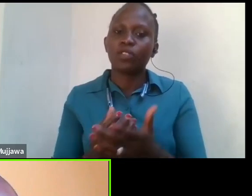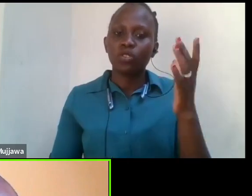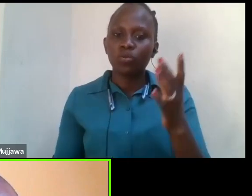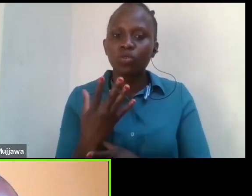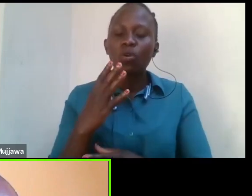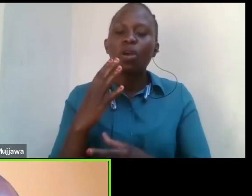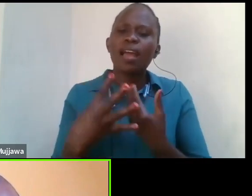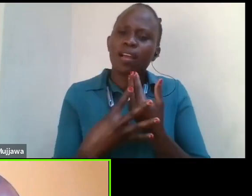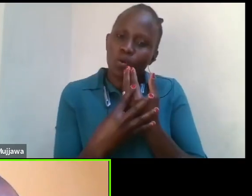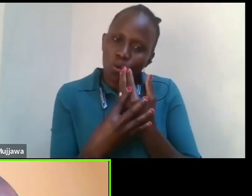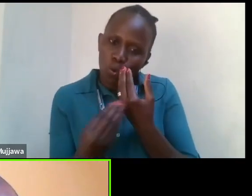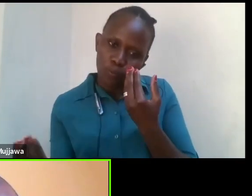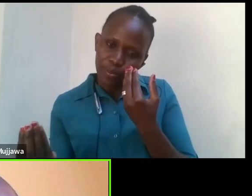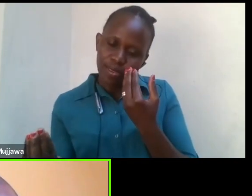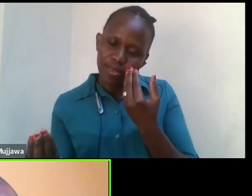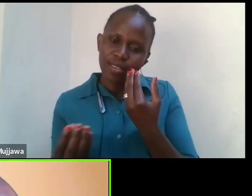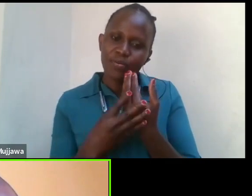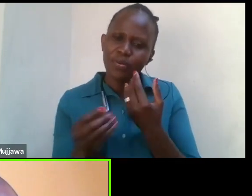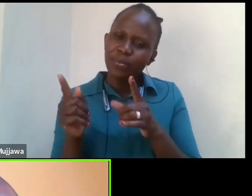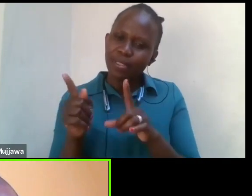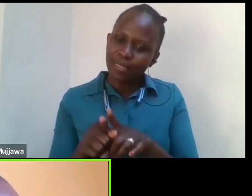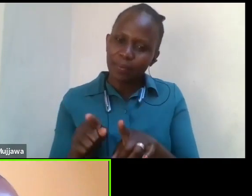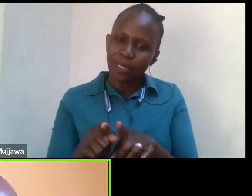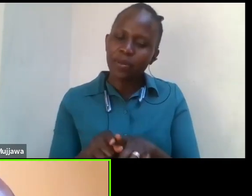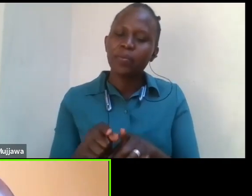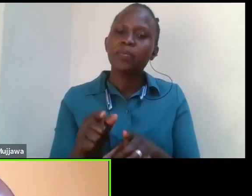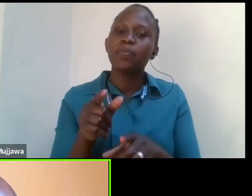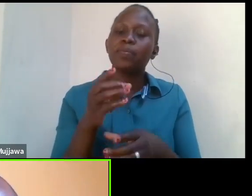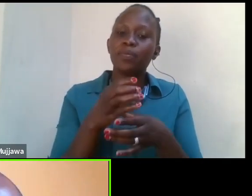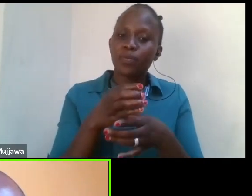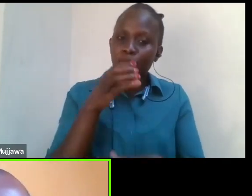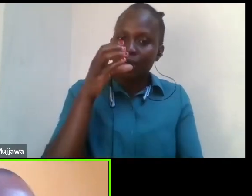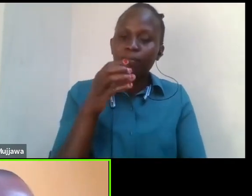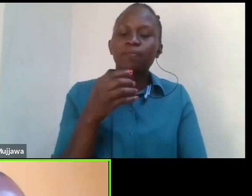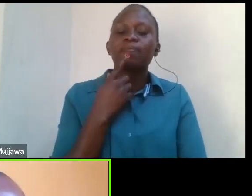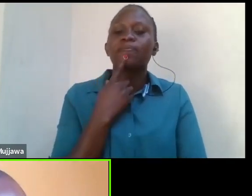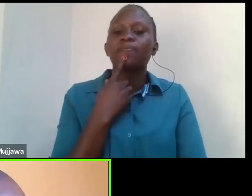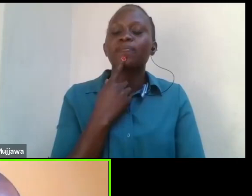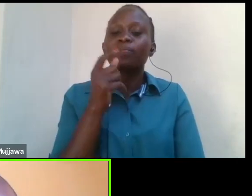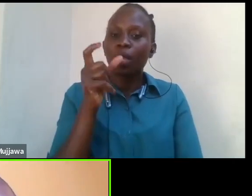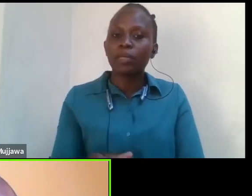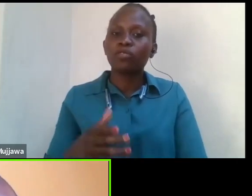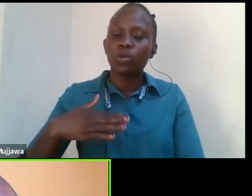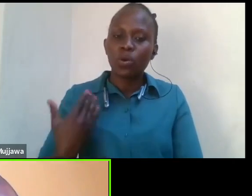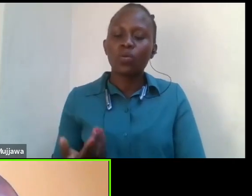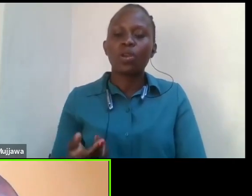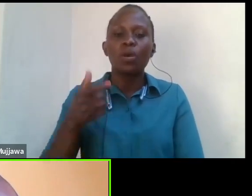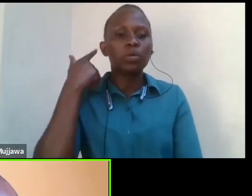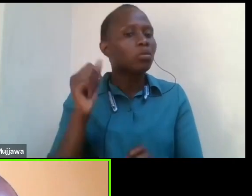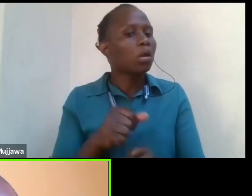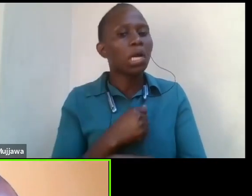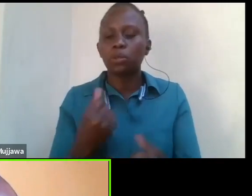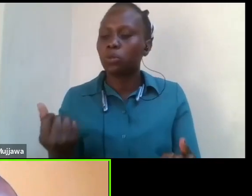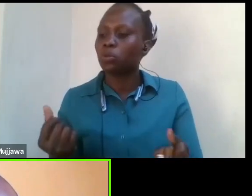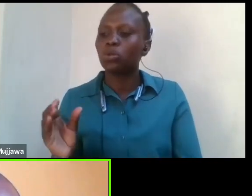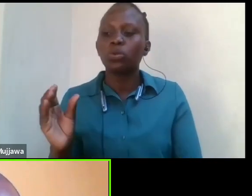copy of that particular product, the owner of the original product cannot sue me.